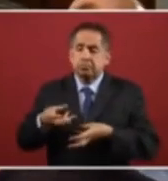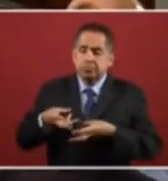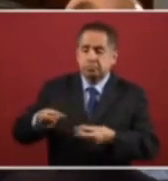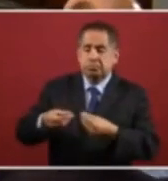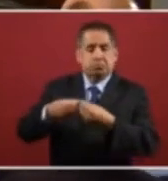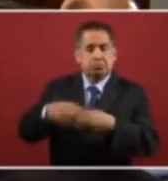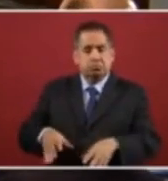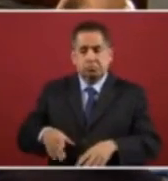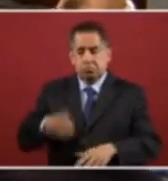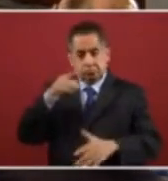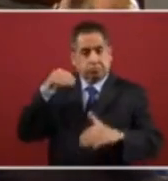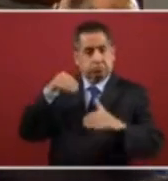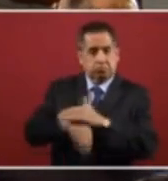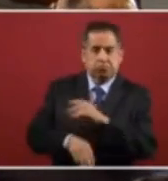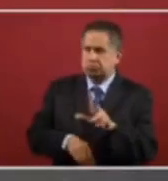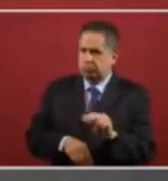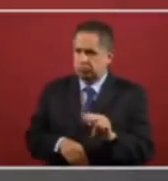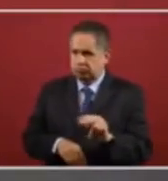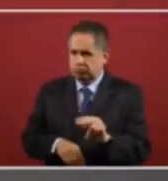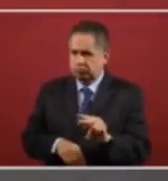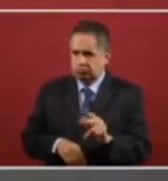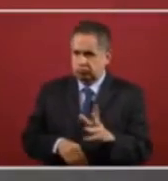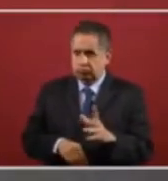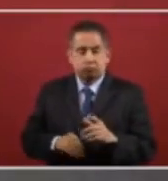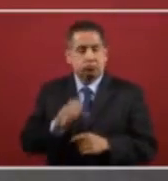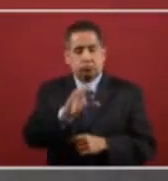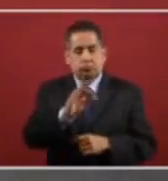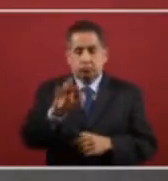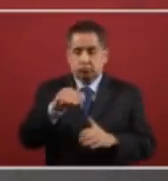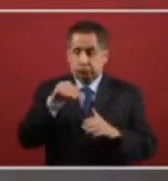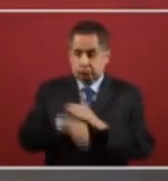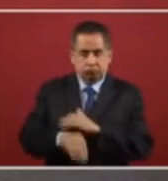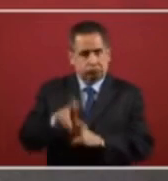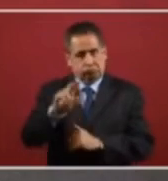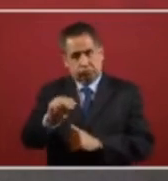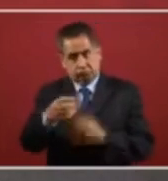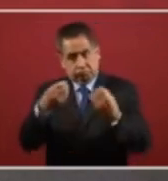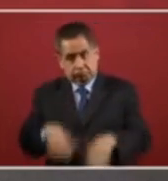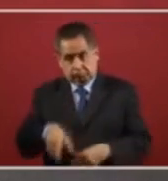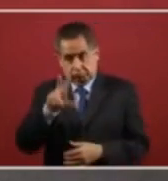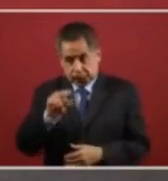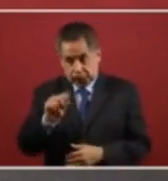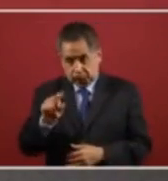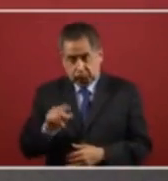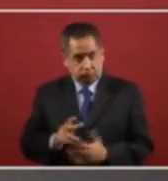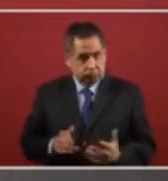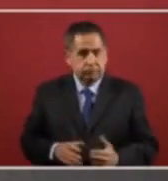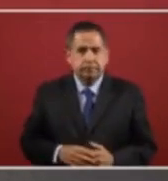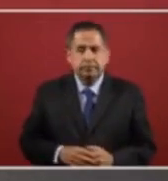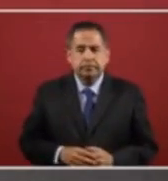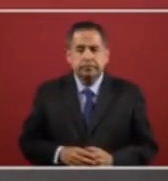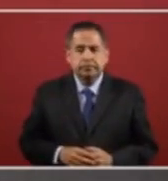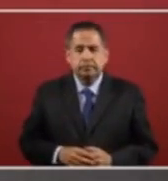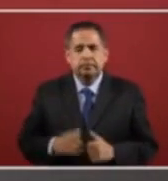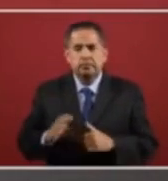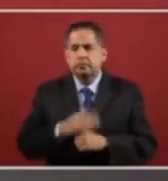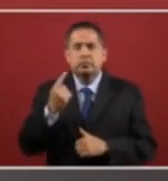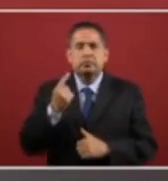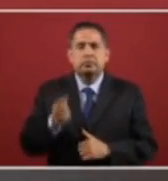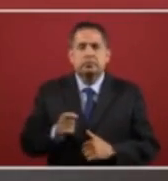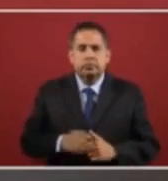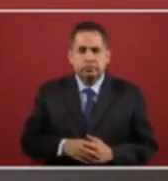it not affect the public hacienda. They don't want it to, they don't want to force the electrical company to be